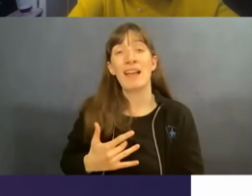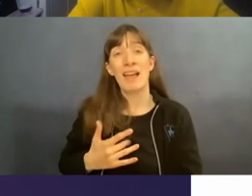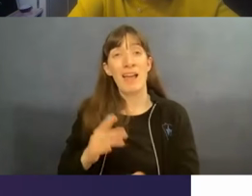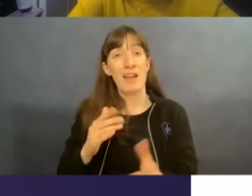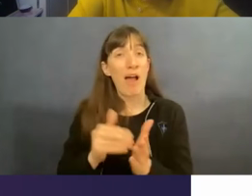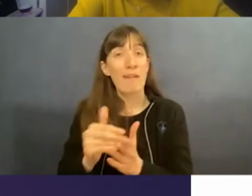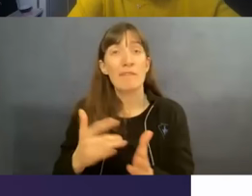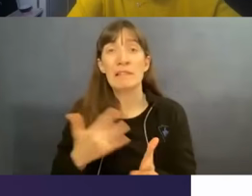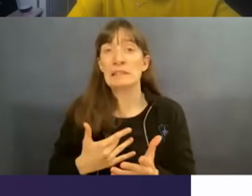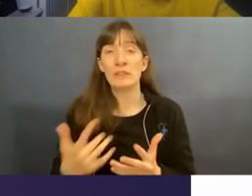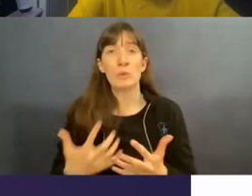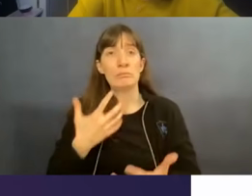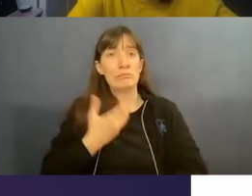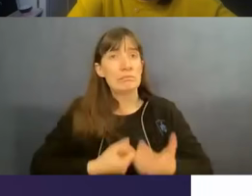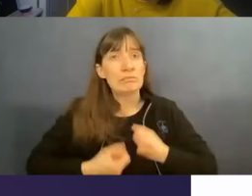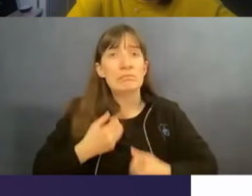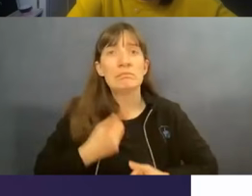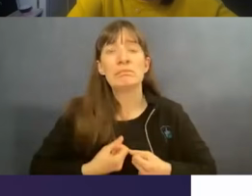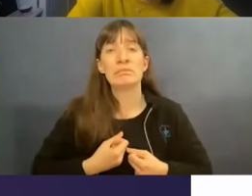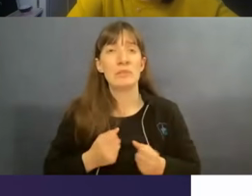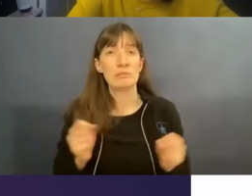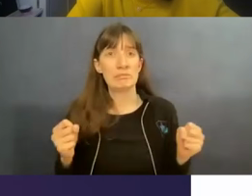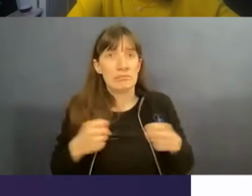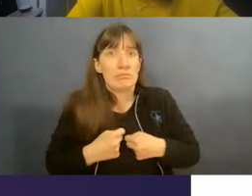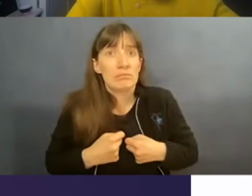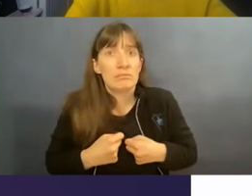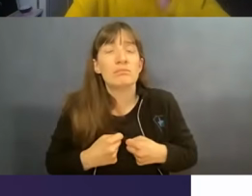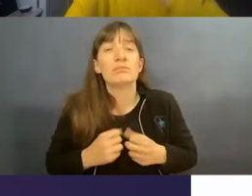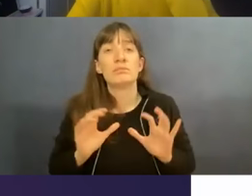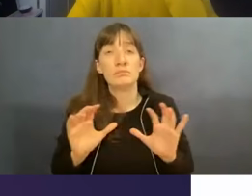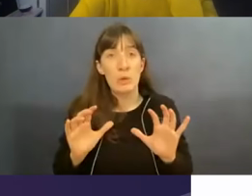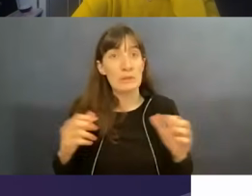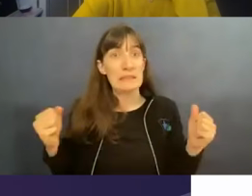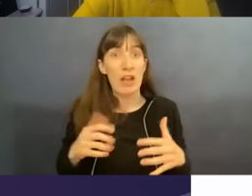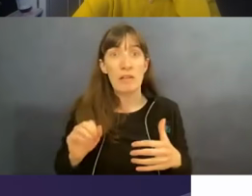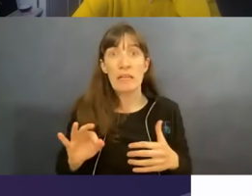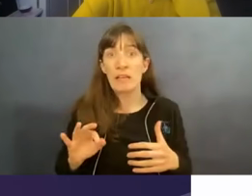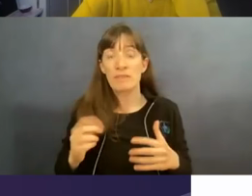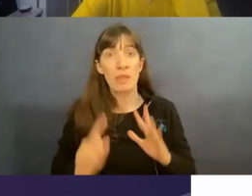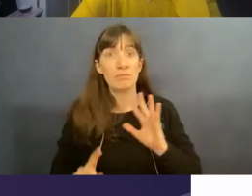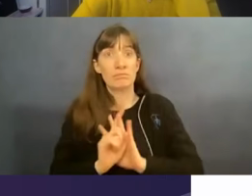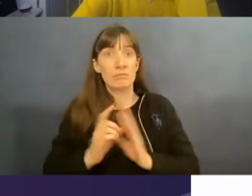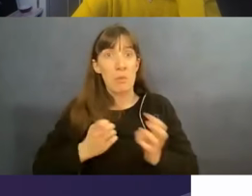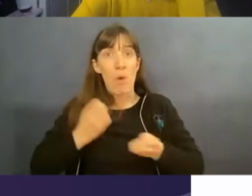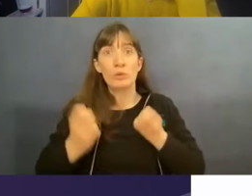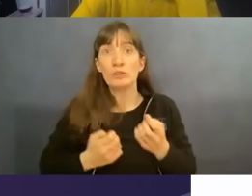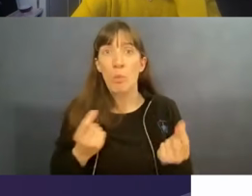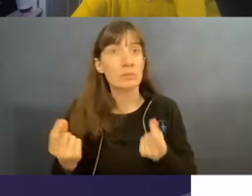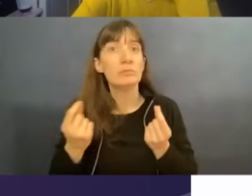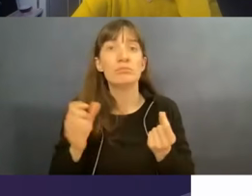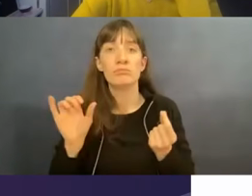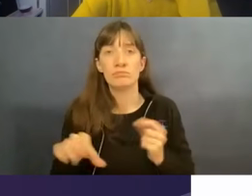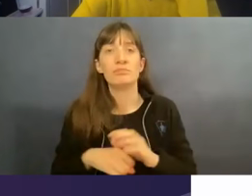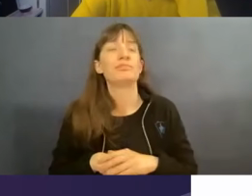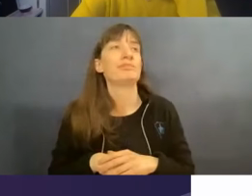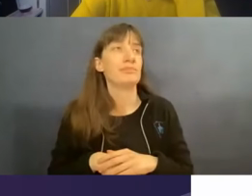suppress, or that it's scary to have those feelings too. So thank you for adding that in the chat. There are again, so these